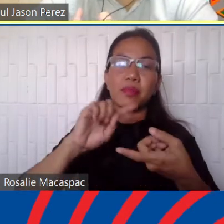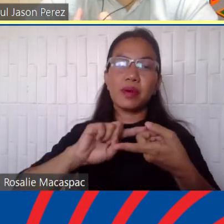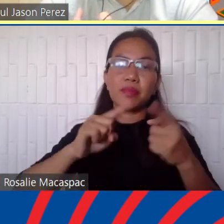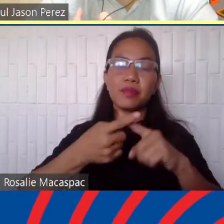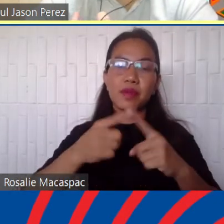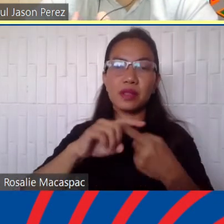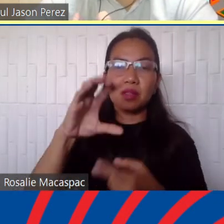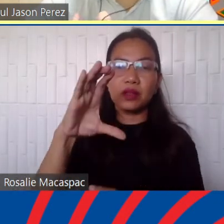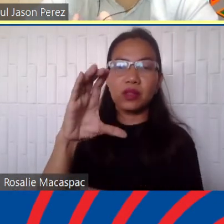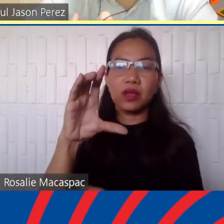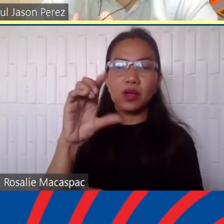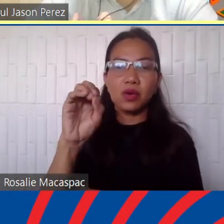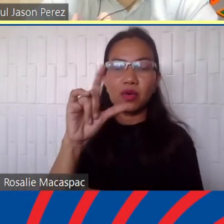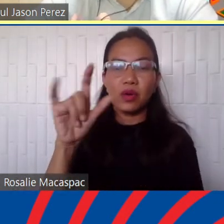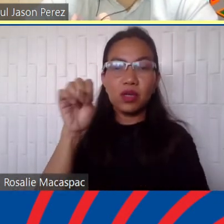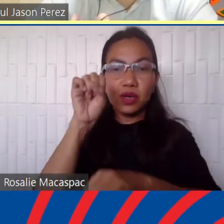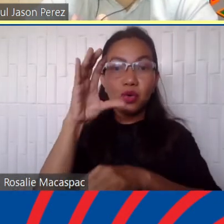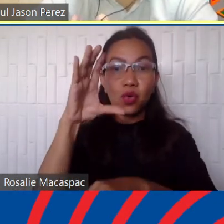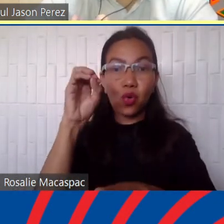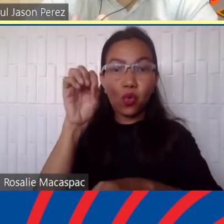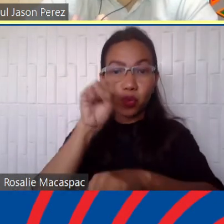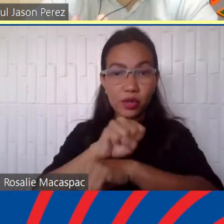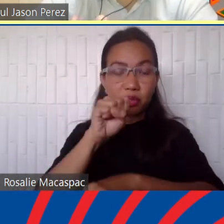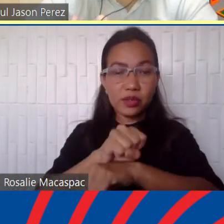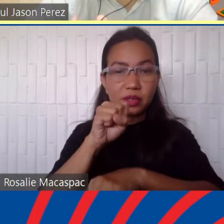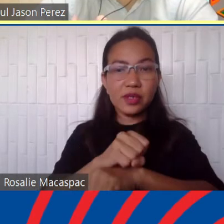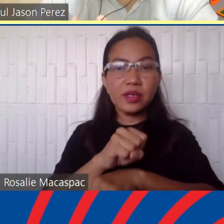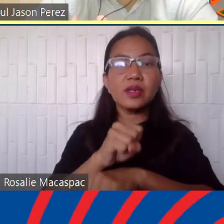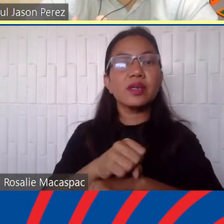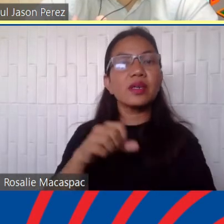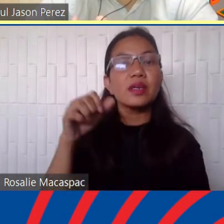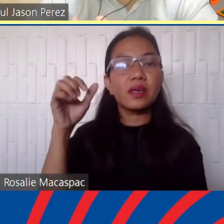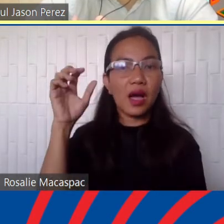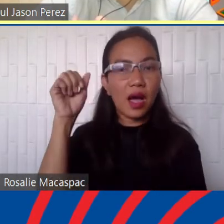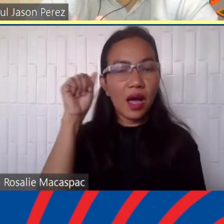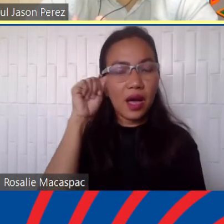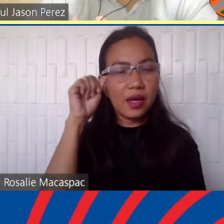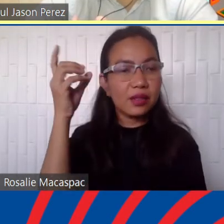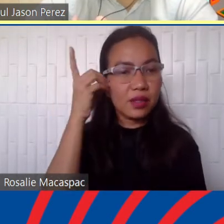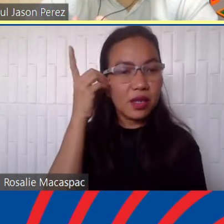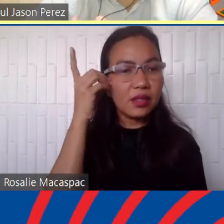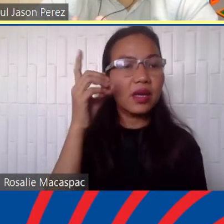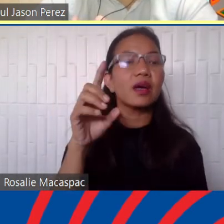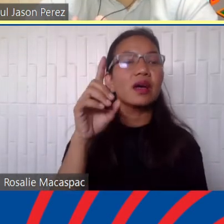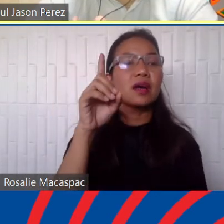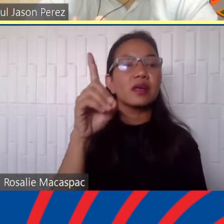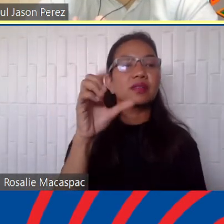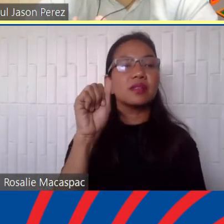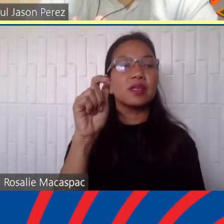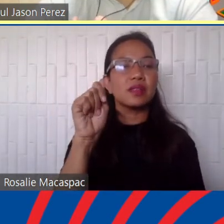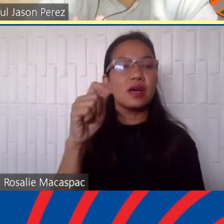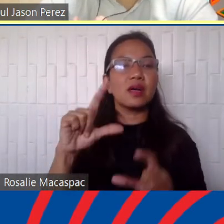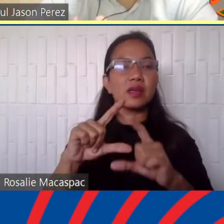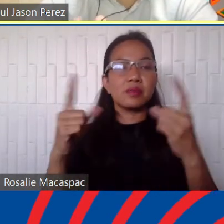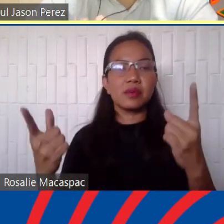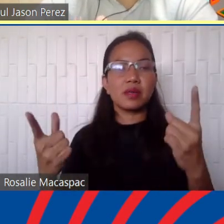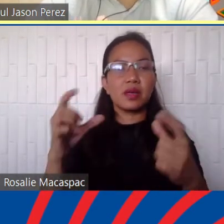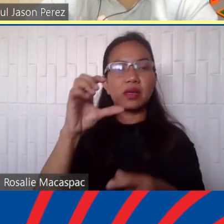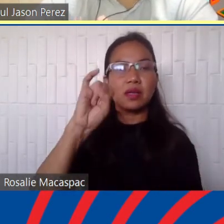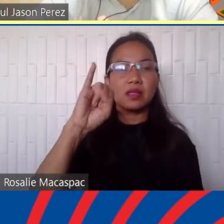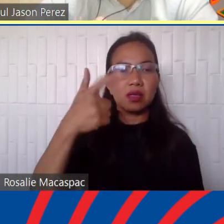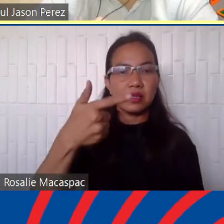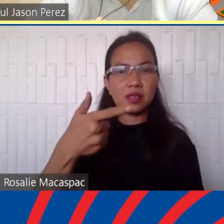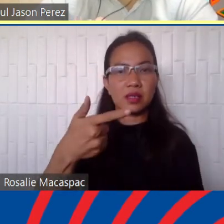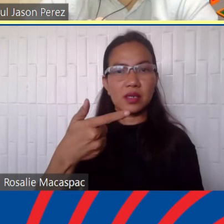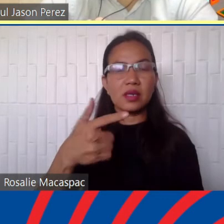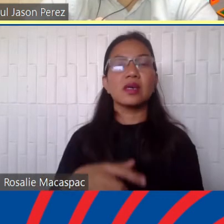out to Professor Dan Anthony Dorado. So he started the Data Librarians Special Interest Group. So this is